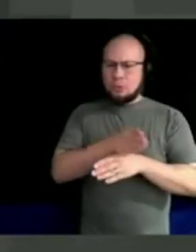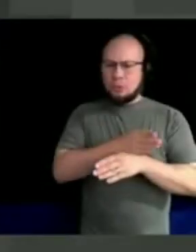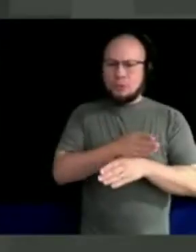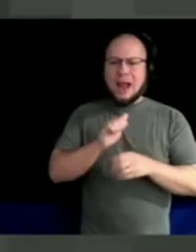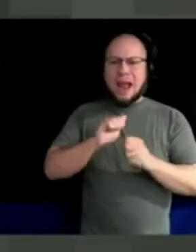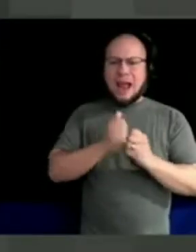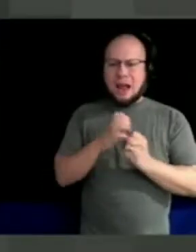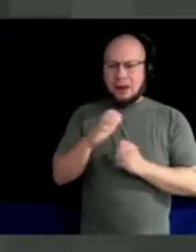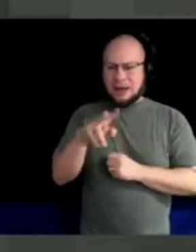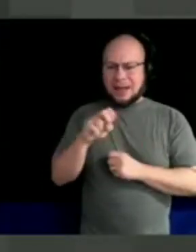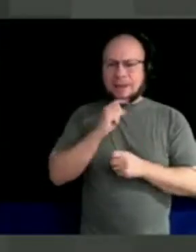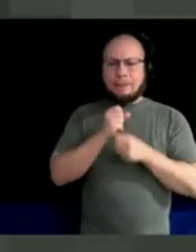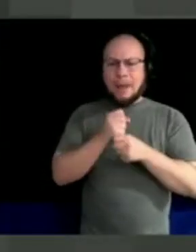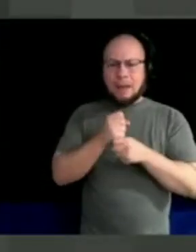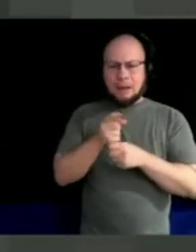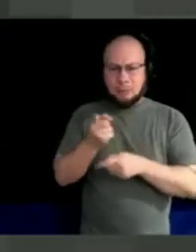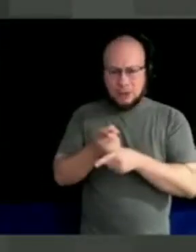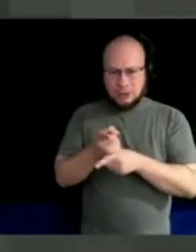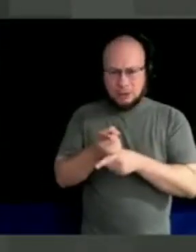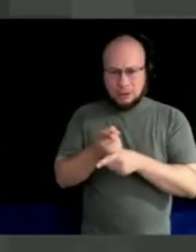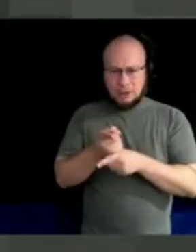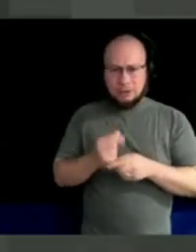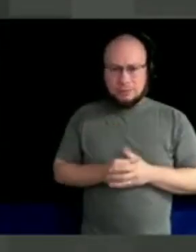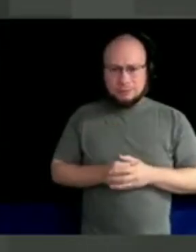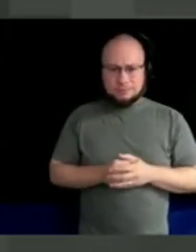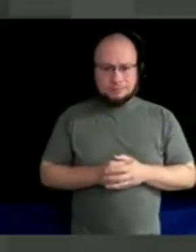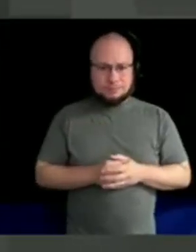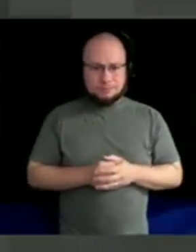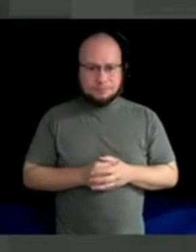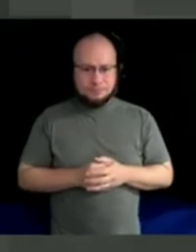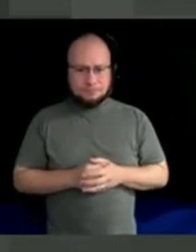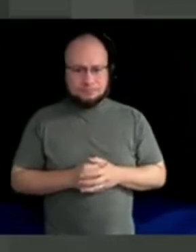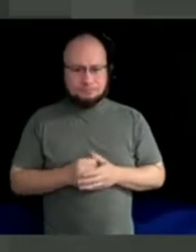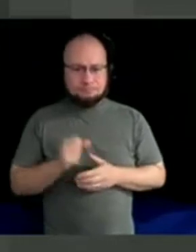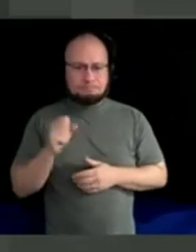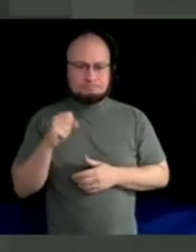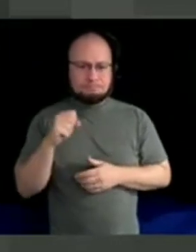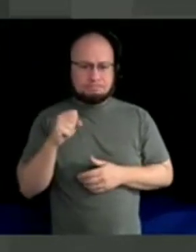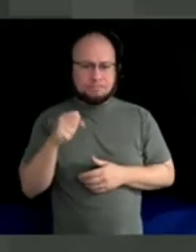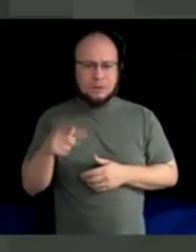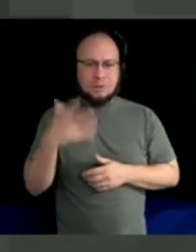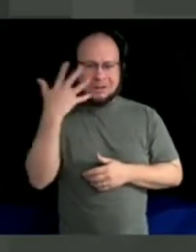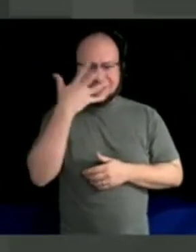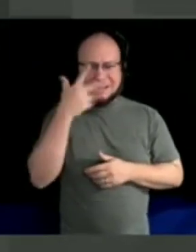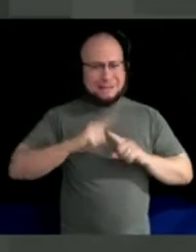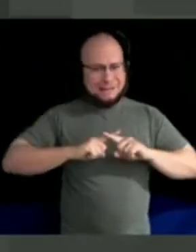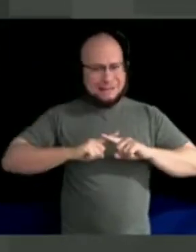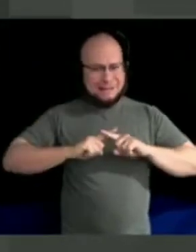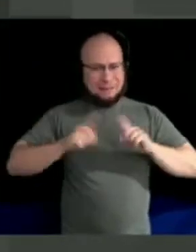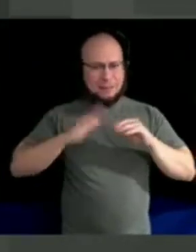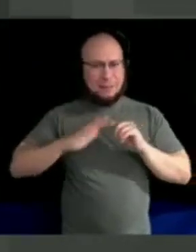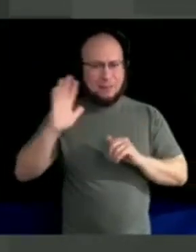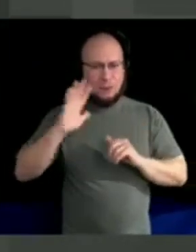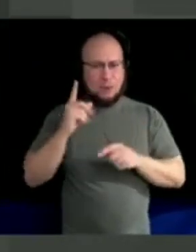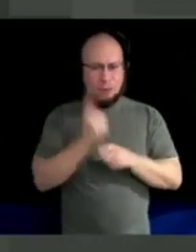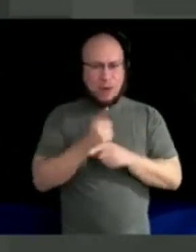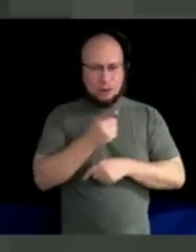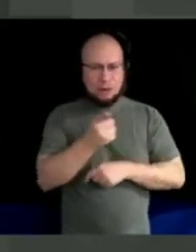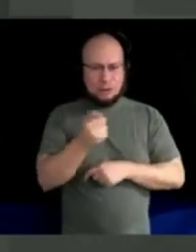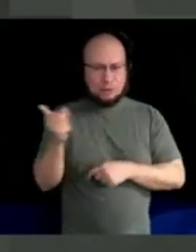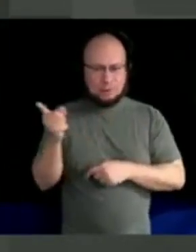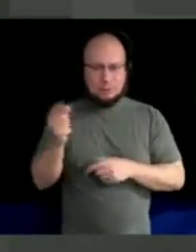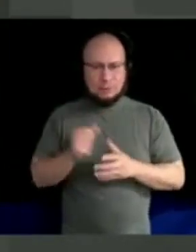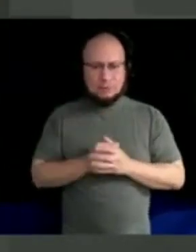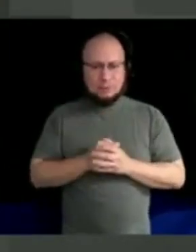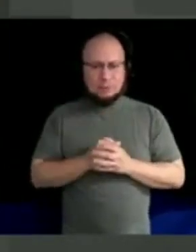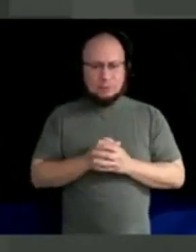Yes. Yeah, so as you can see here, I mean, this is drastically different to what caves used to look like. And there's definitely still